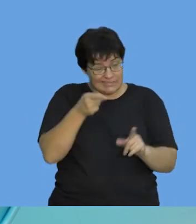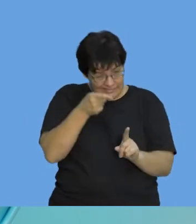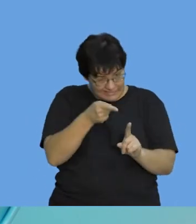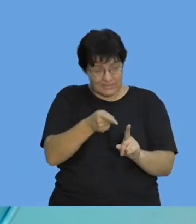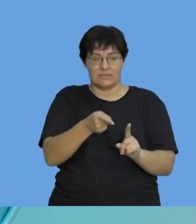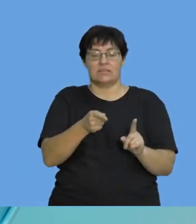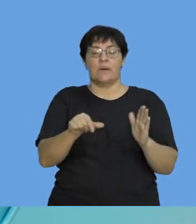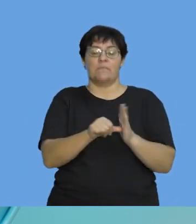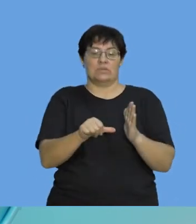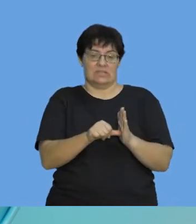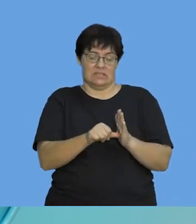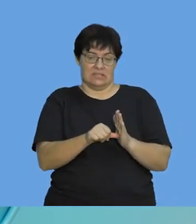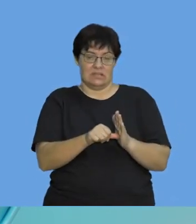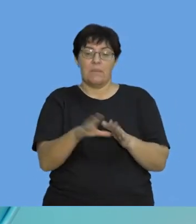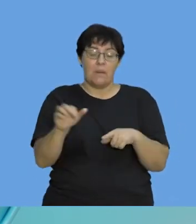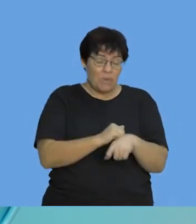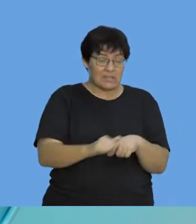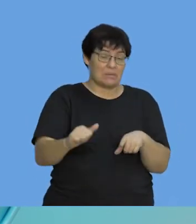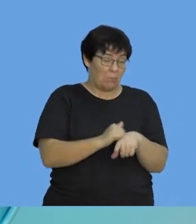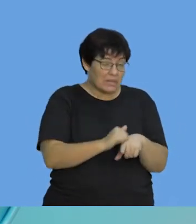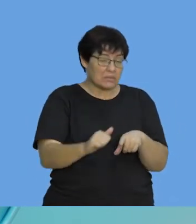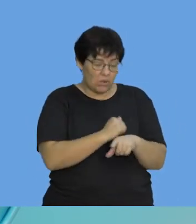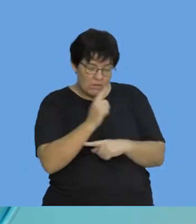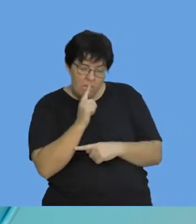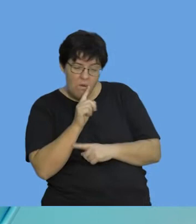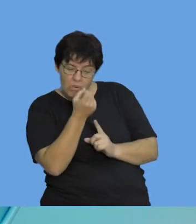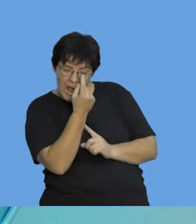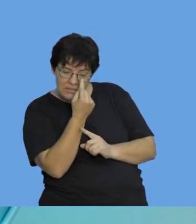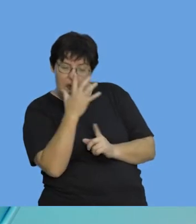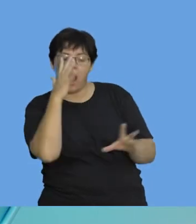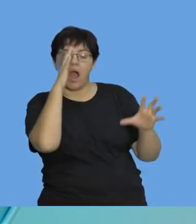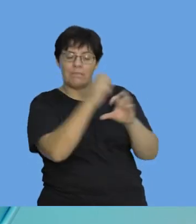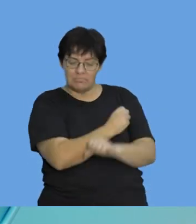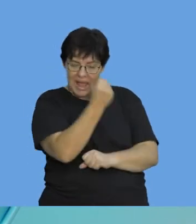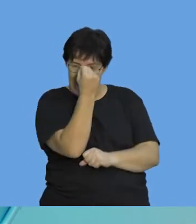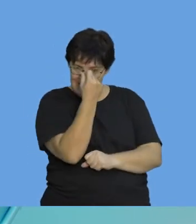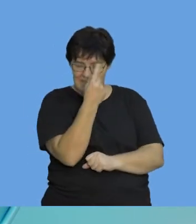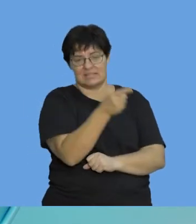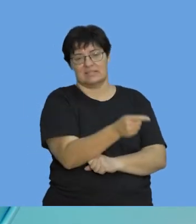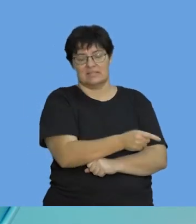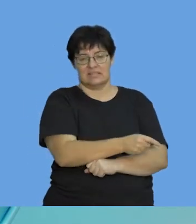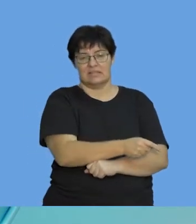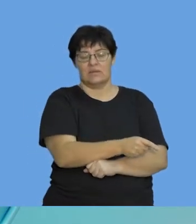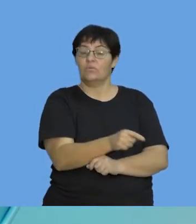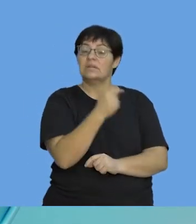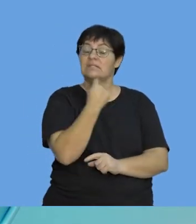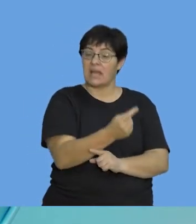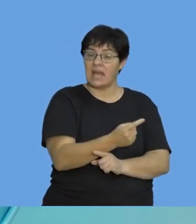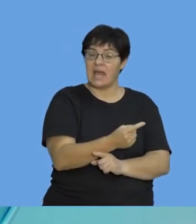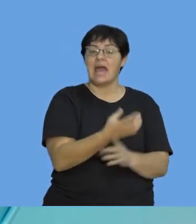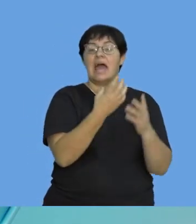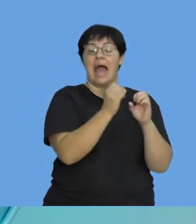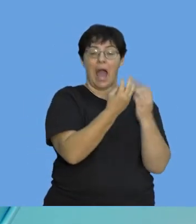of practice, I think, it will be demanded from you to try and familiarize yourself with saying, okay, here we're talking about the whole